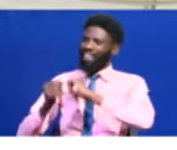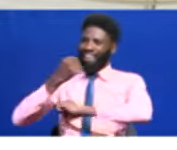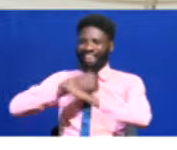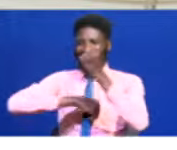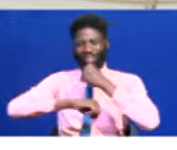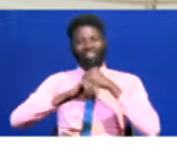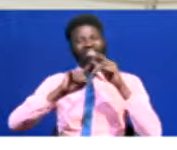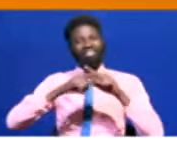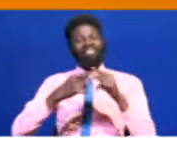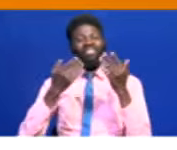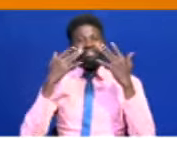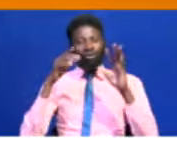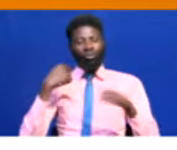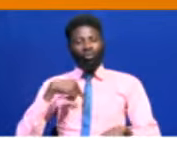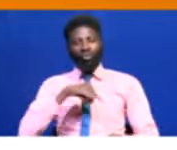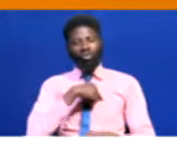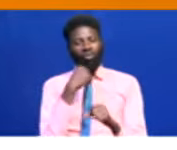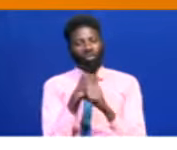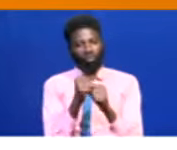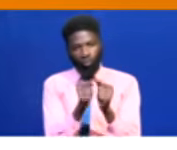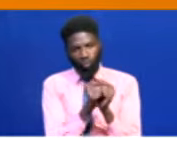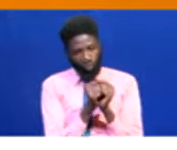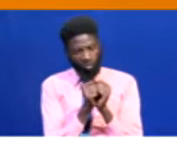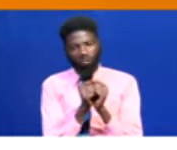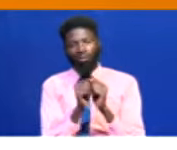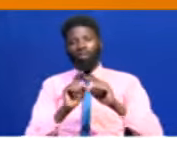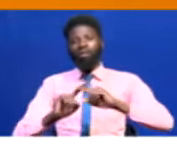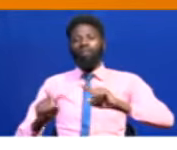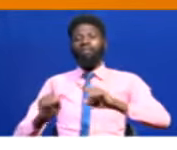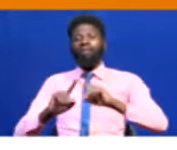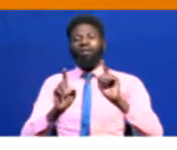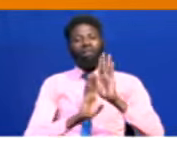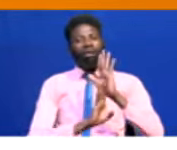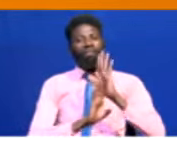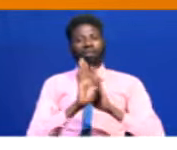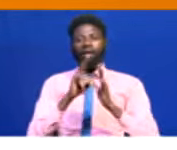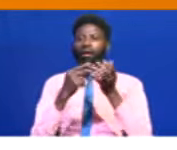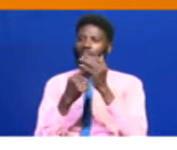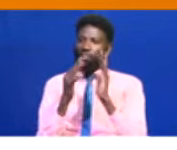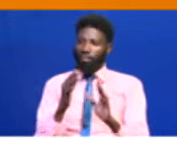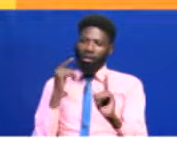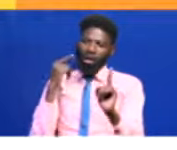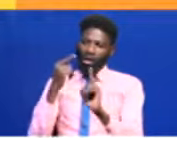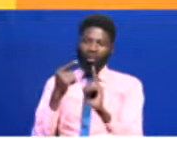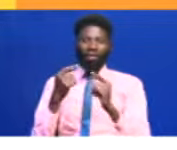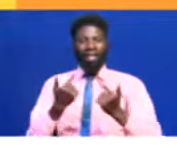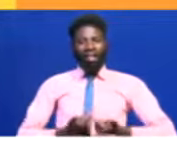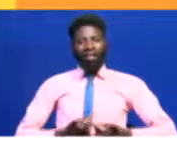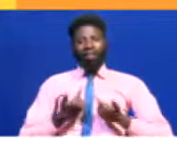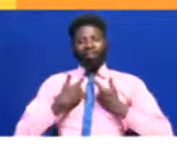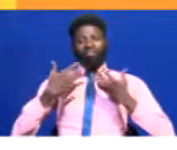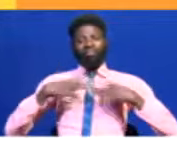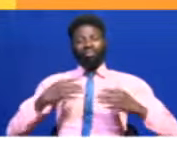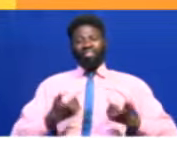doing very well with other development partners in making sure that we improve the lives of those living